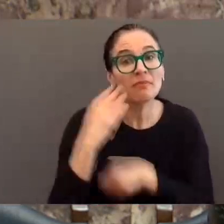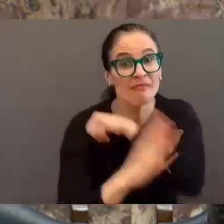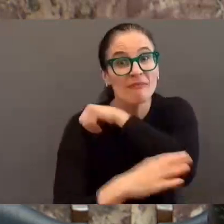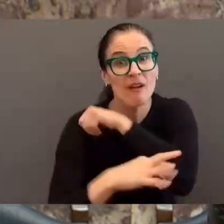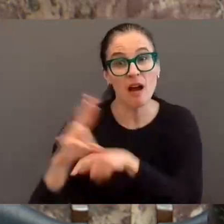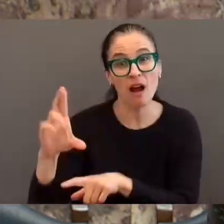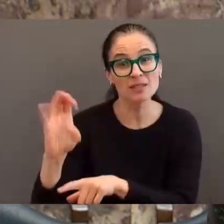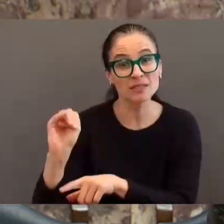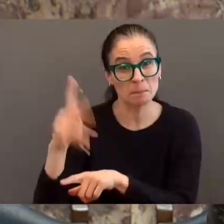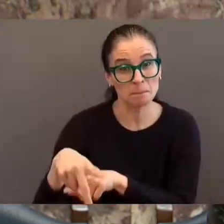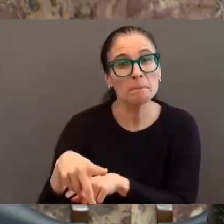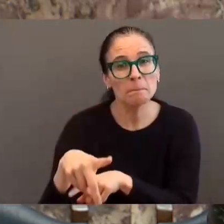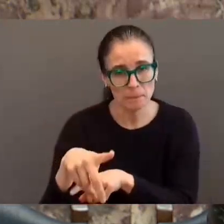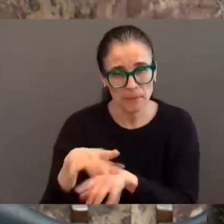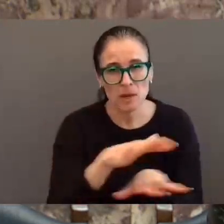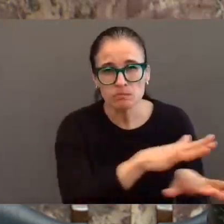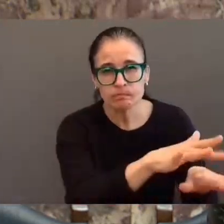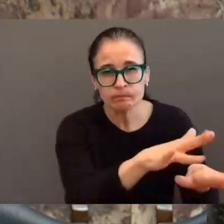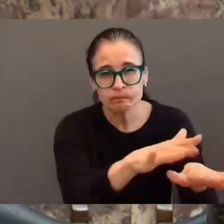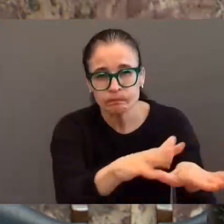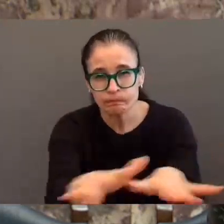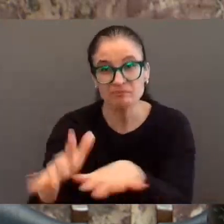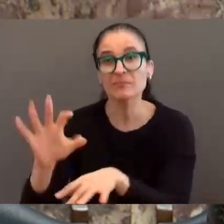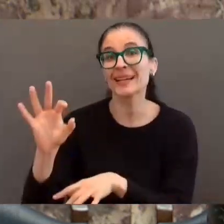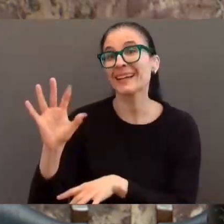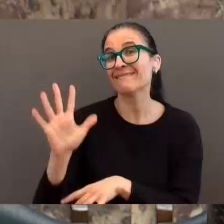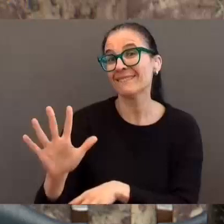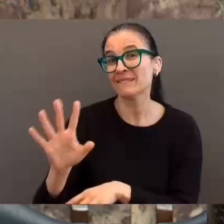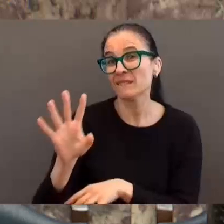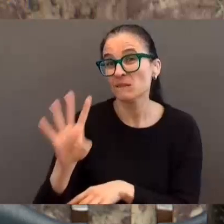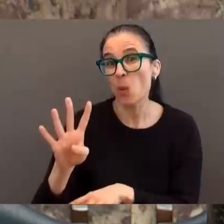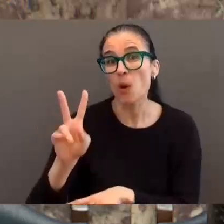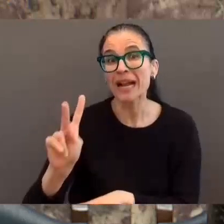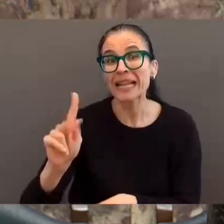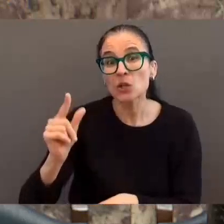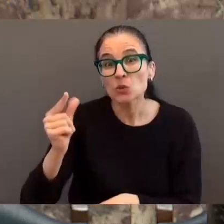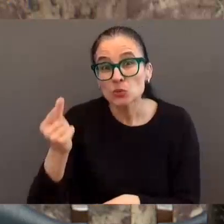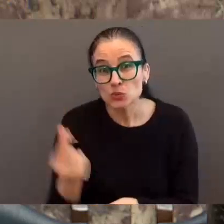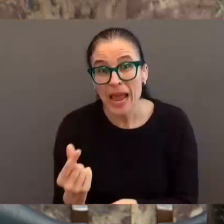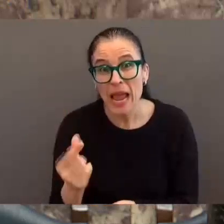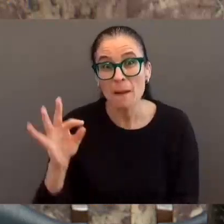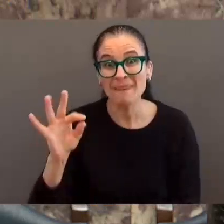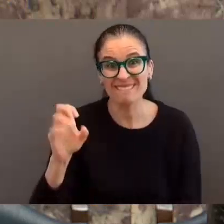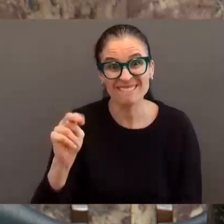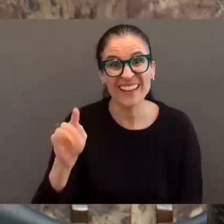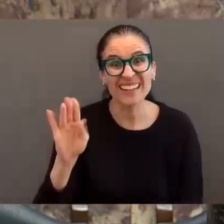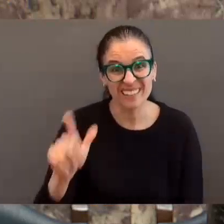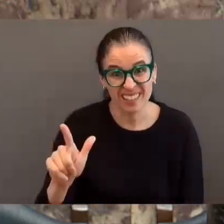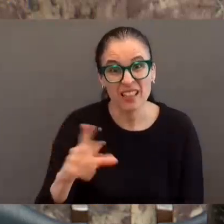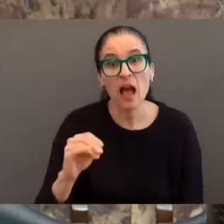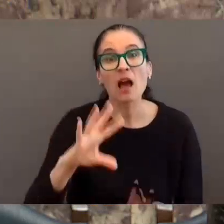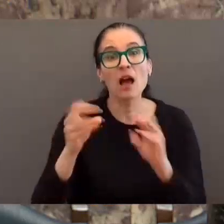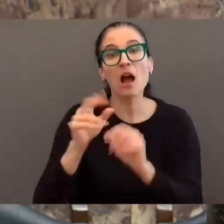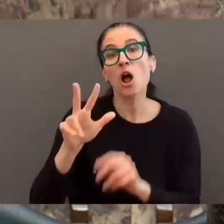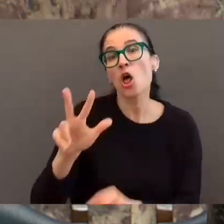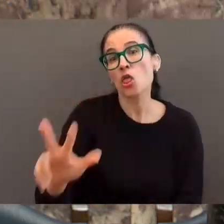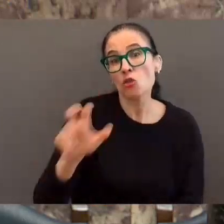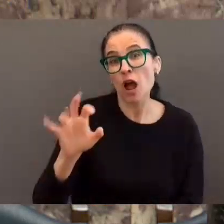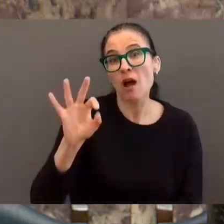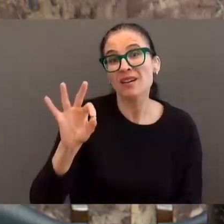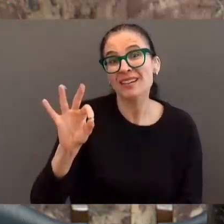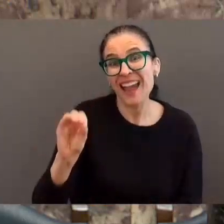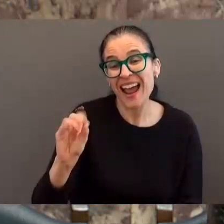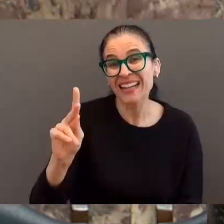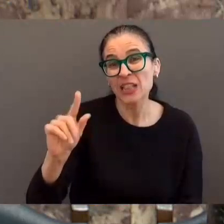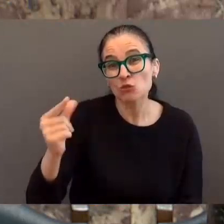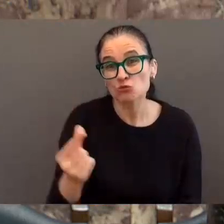such labs that the NDP have busted in the last 6 years under this NDP government. Organized crime, cross-border smuggling, and